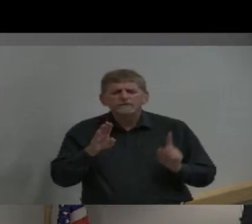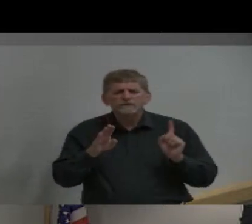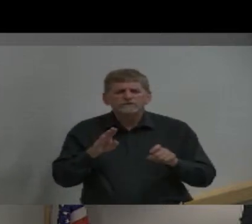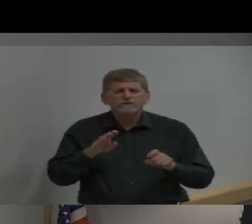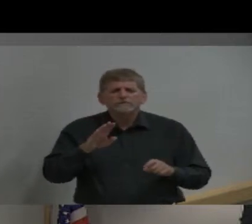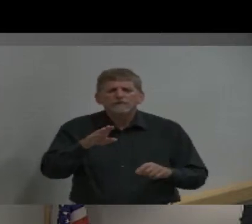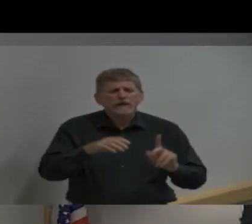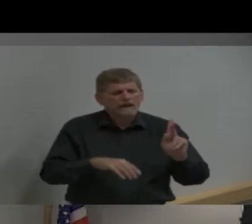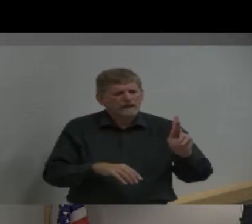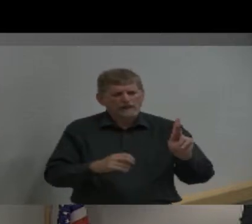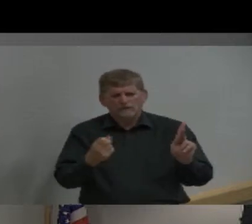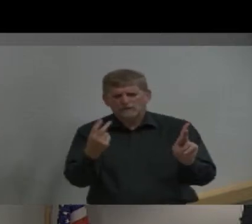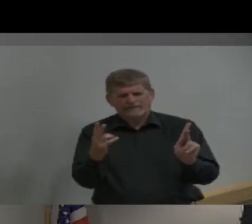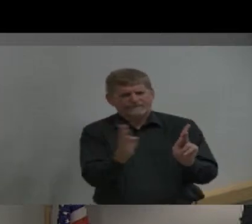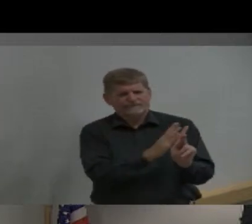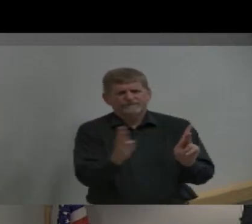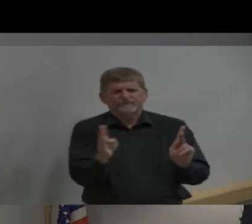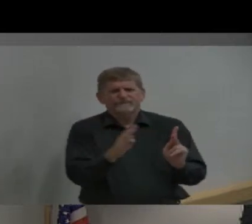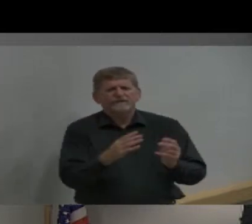tested